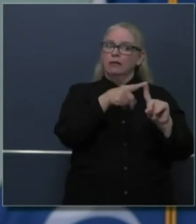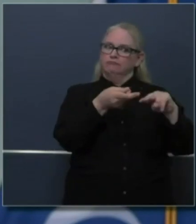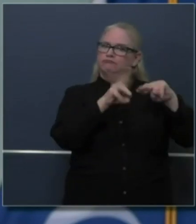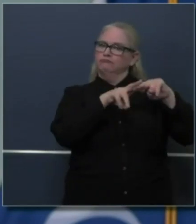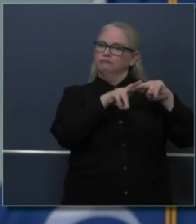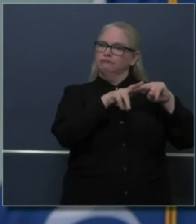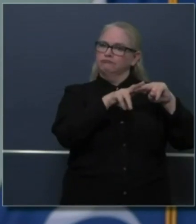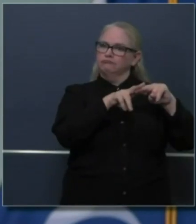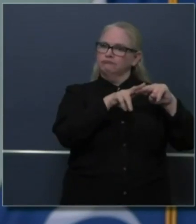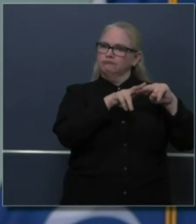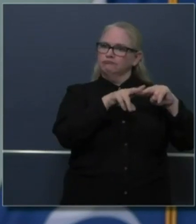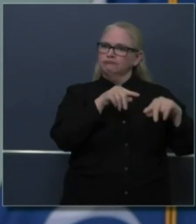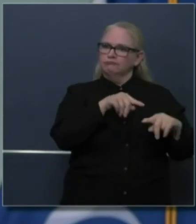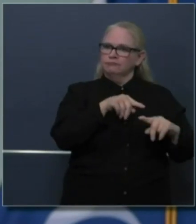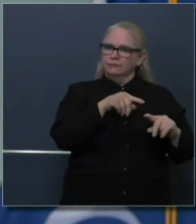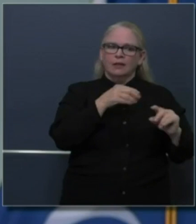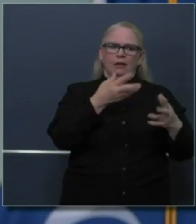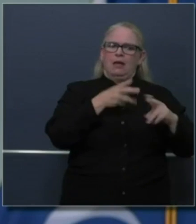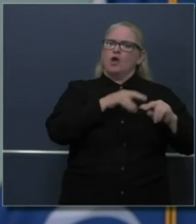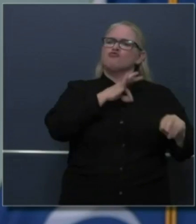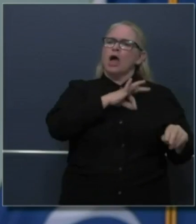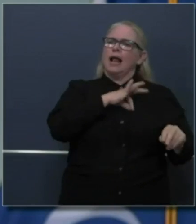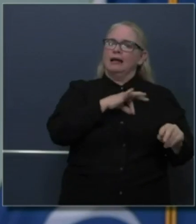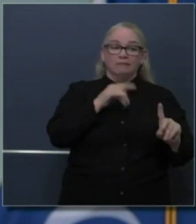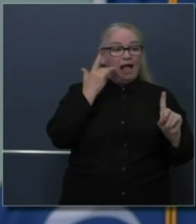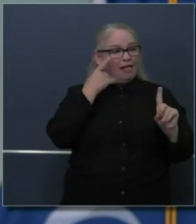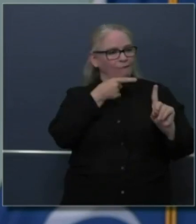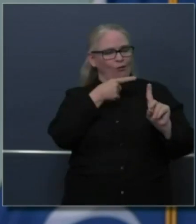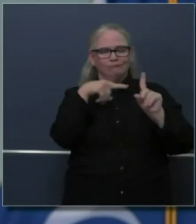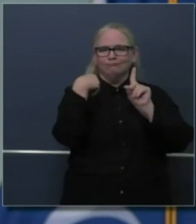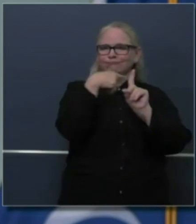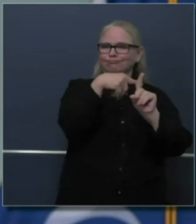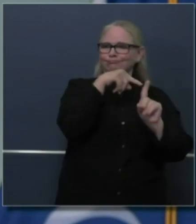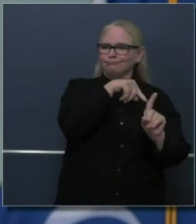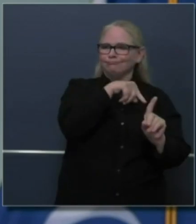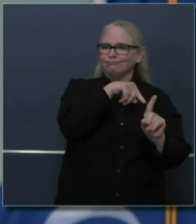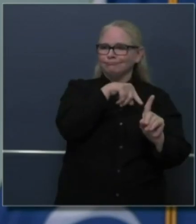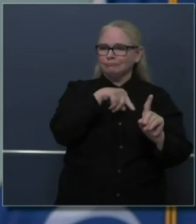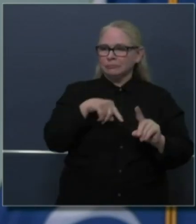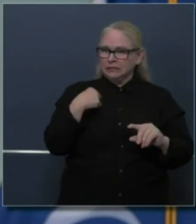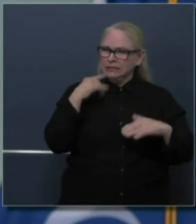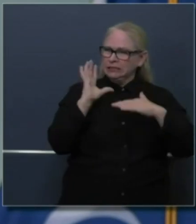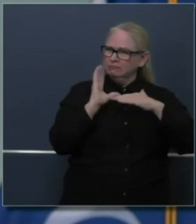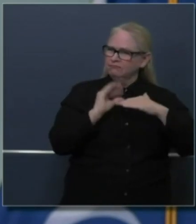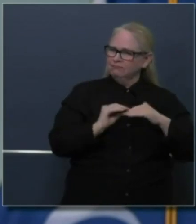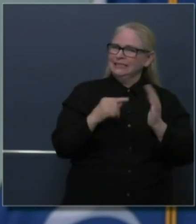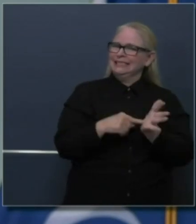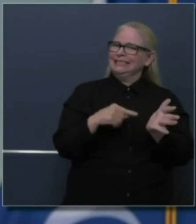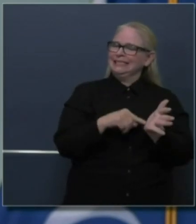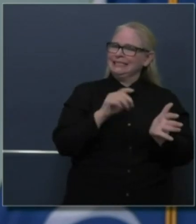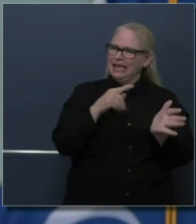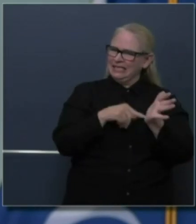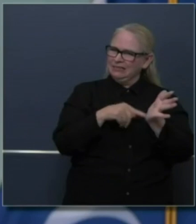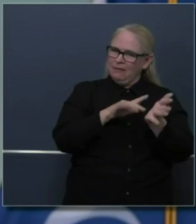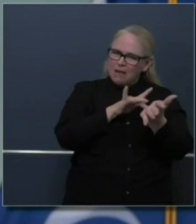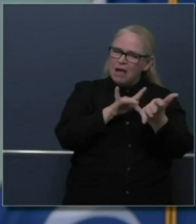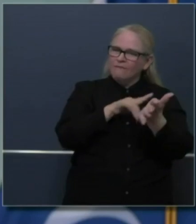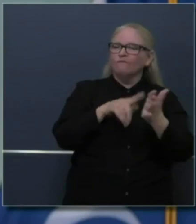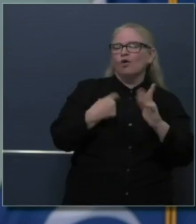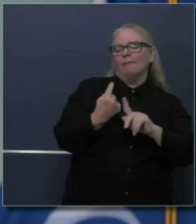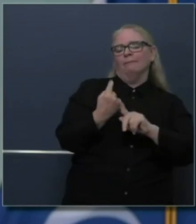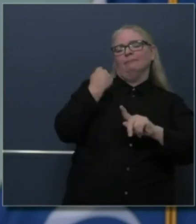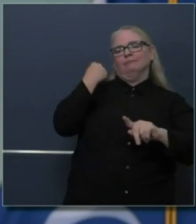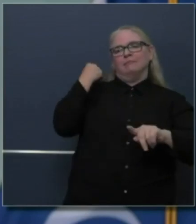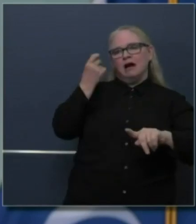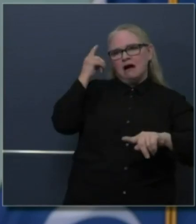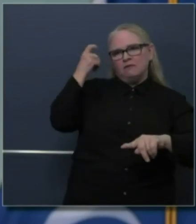People were very appreciative that we were able to pay down this wall of debt that former Governor Brown talked so